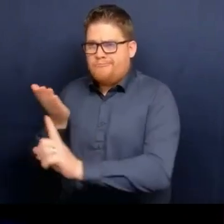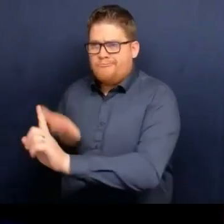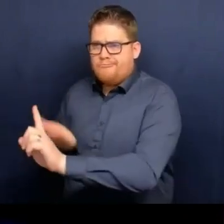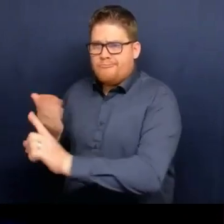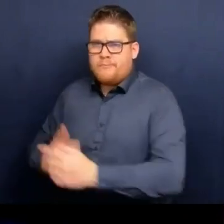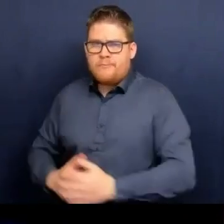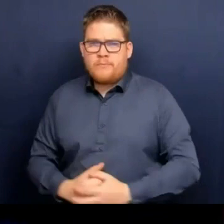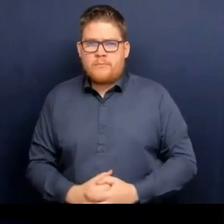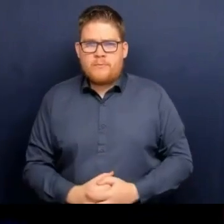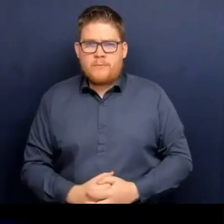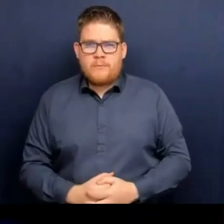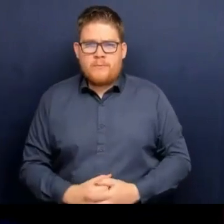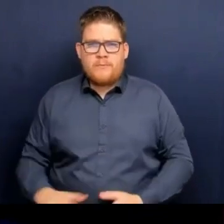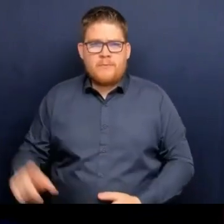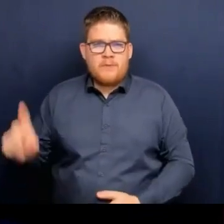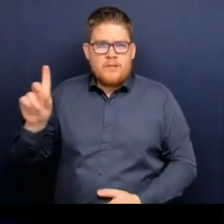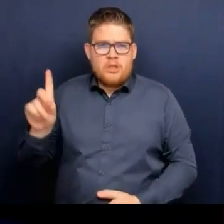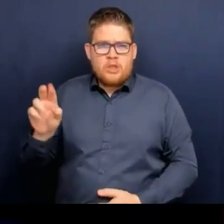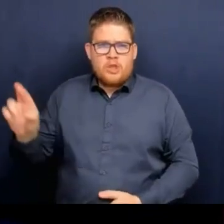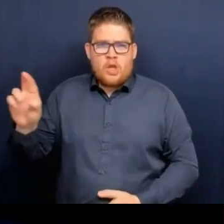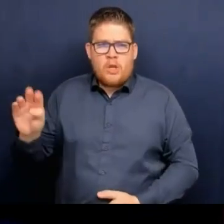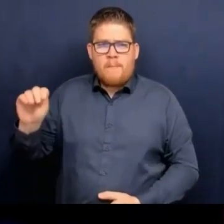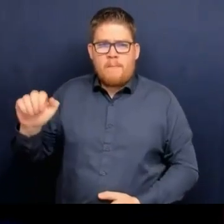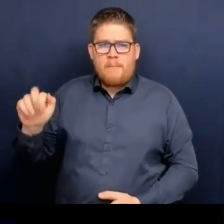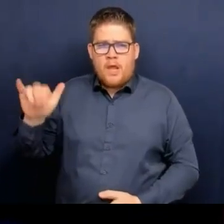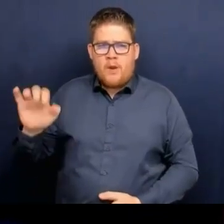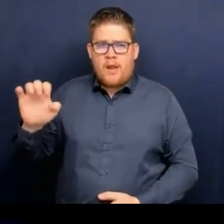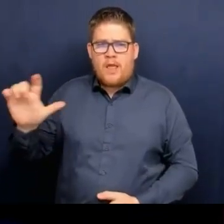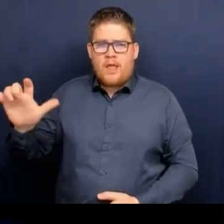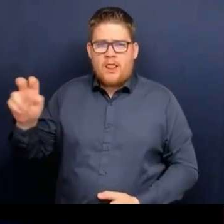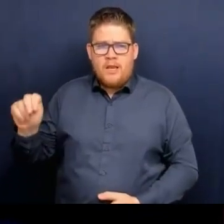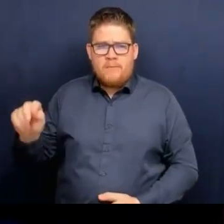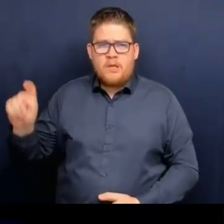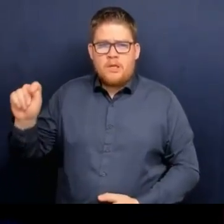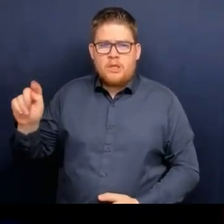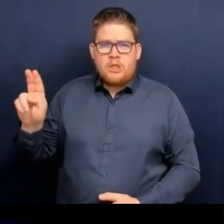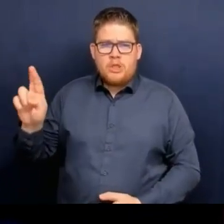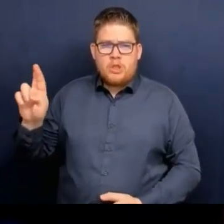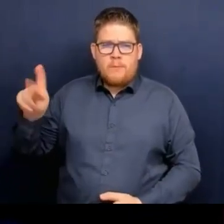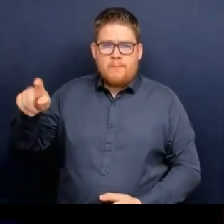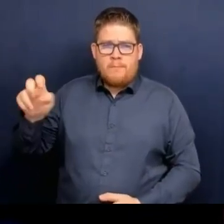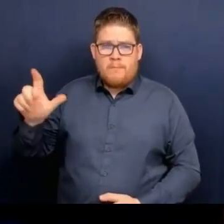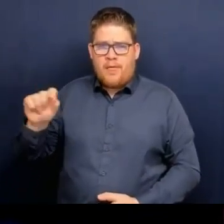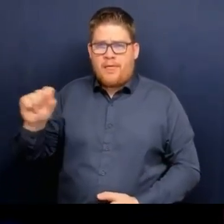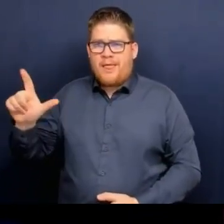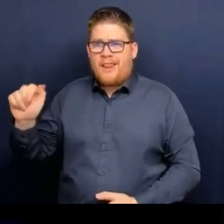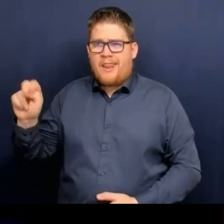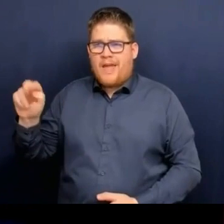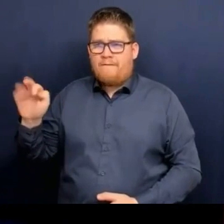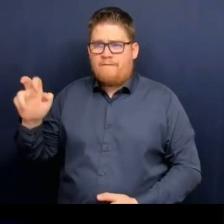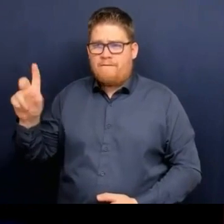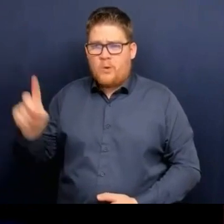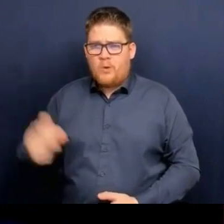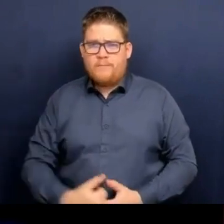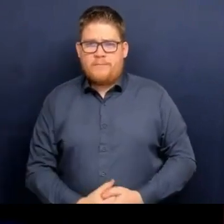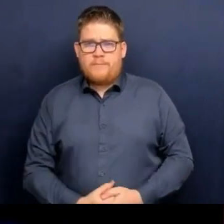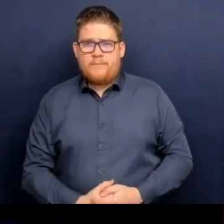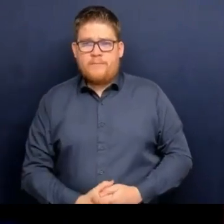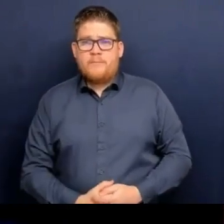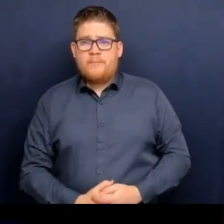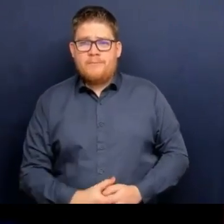Chief Stuart Phillip, Chief Lydia Wheatsum, Chief Don